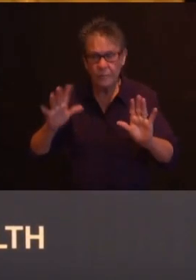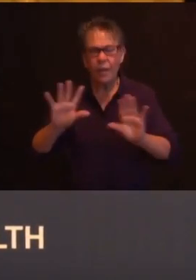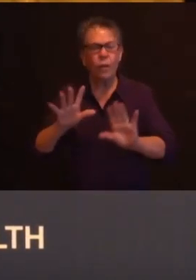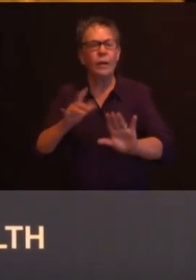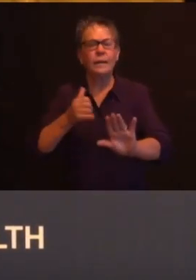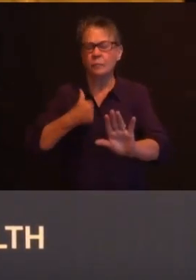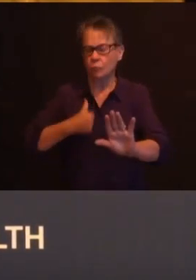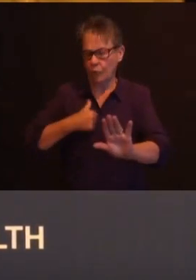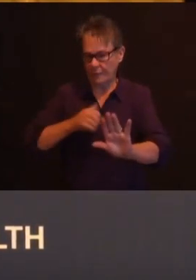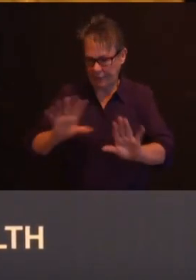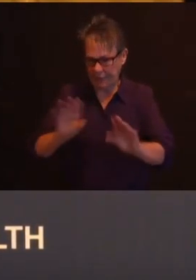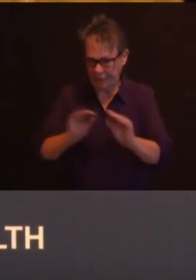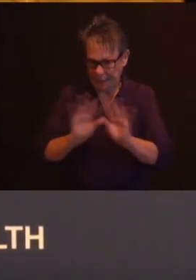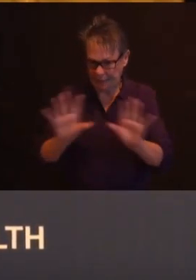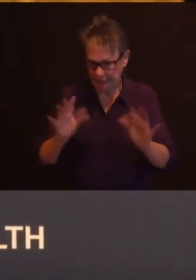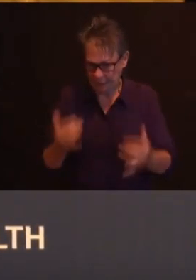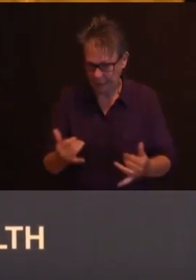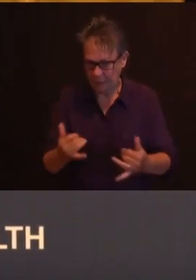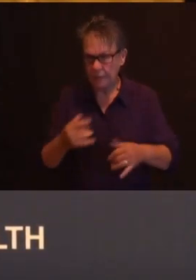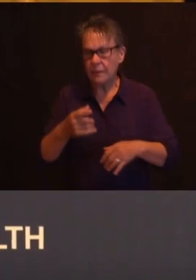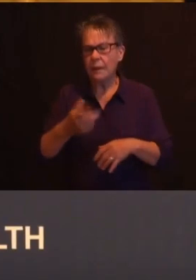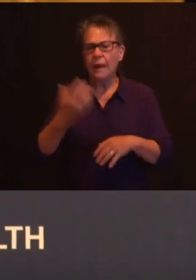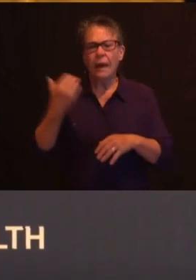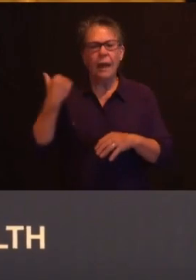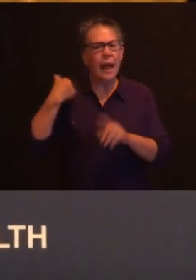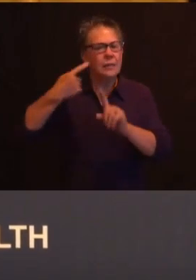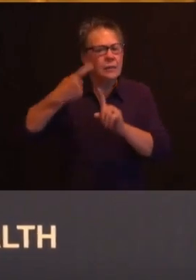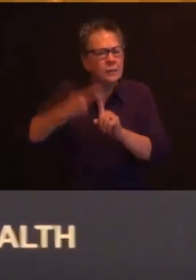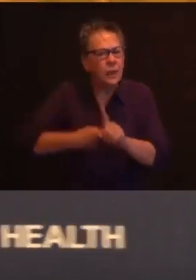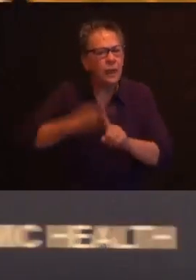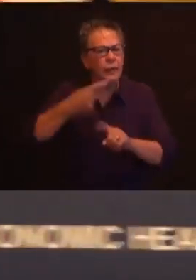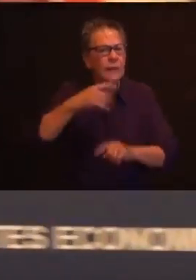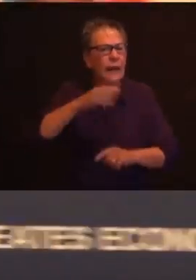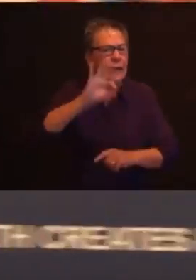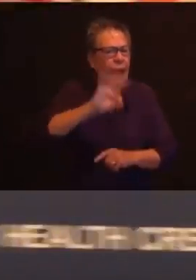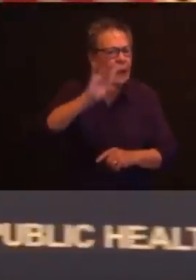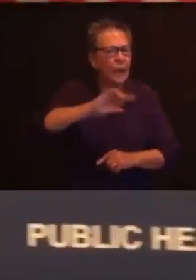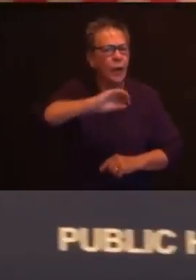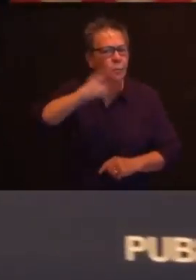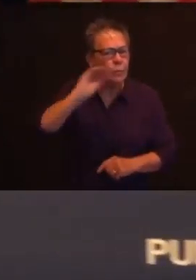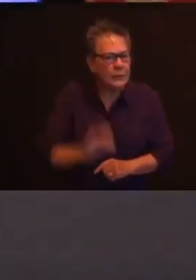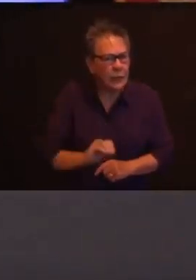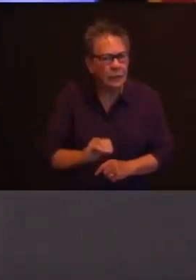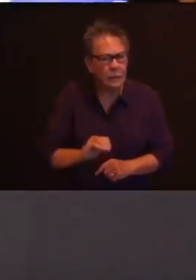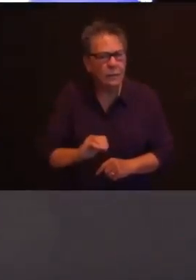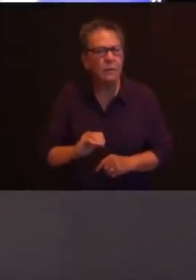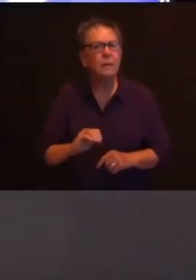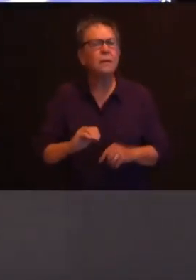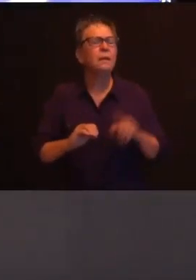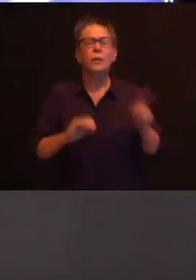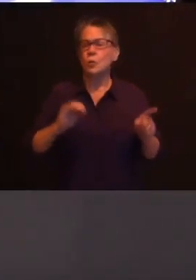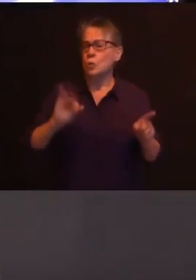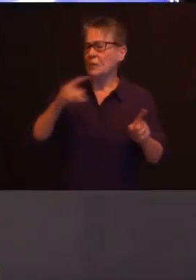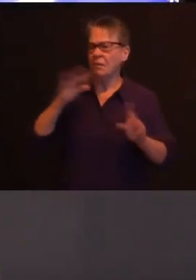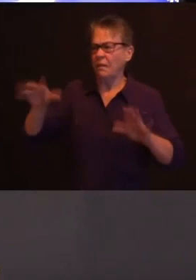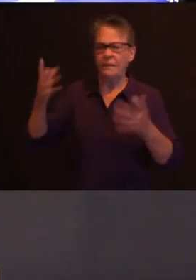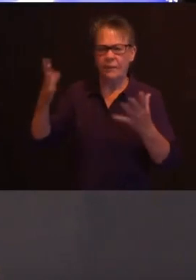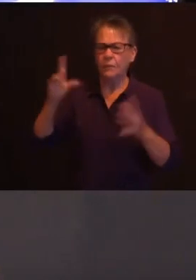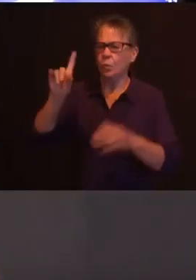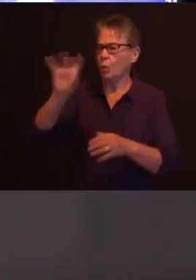Last month you had said 98% have been tested in long-term care. Yeah, we have 100% baseline testing has been completed,